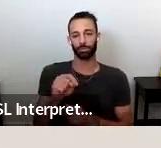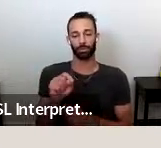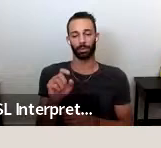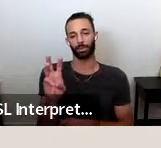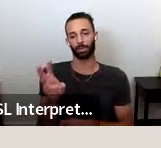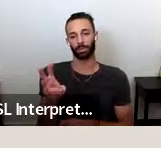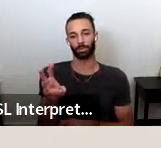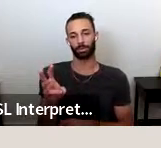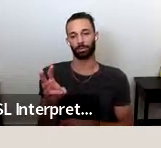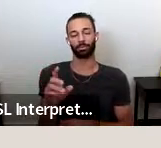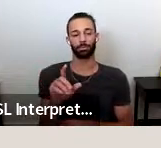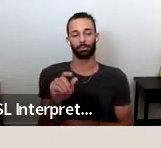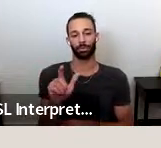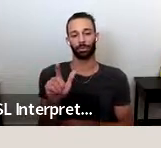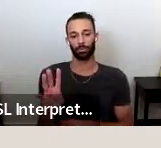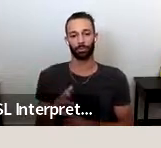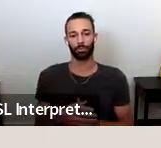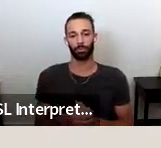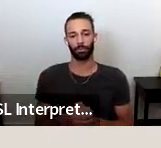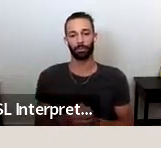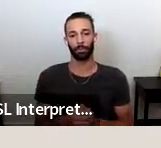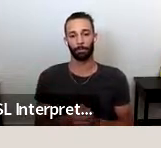2024.